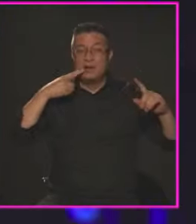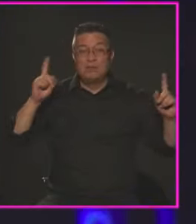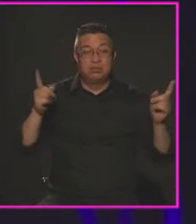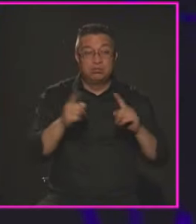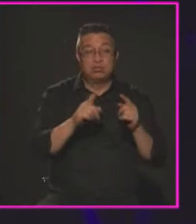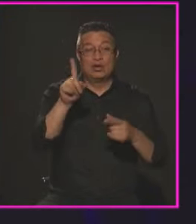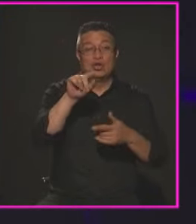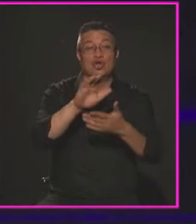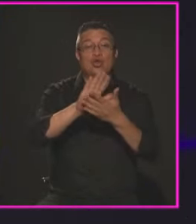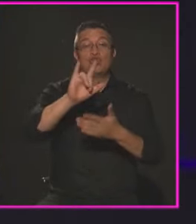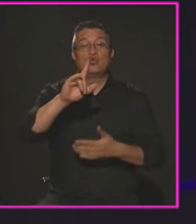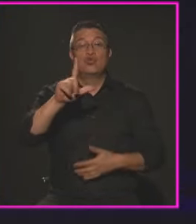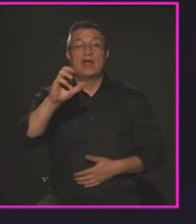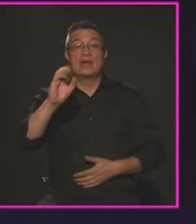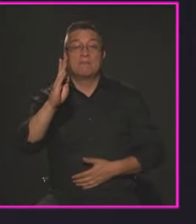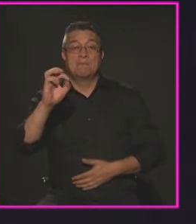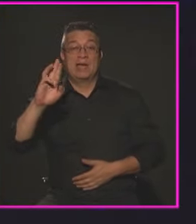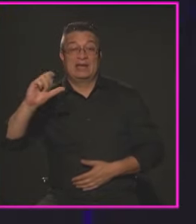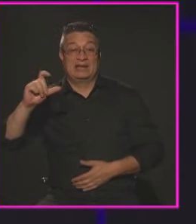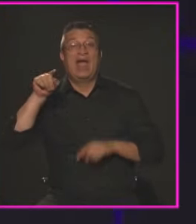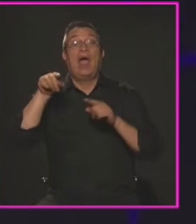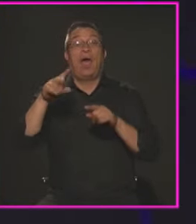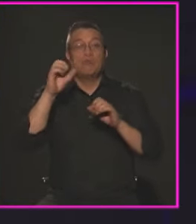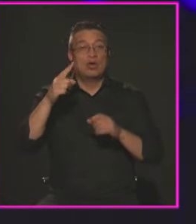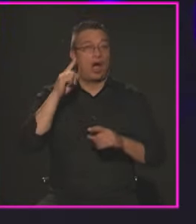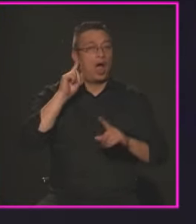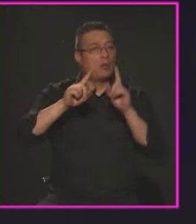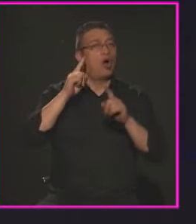about. Schrödinger imagined